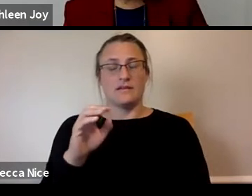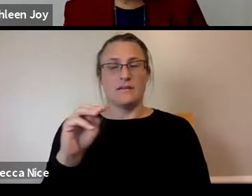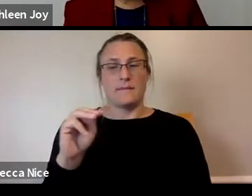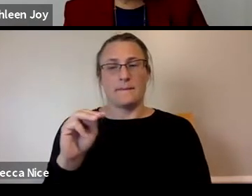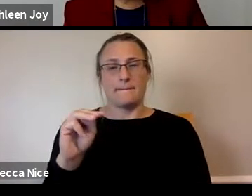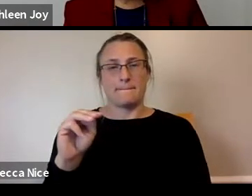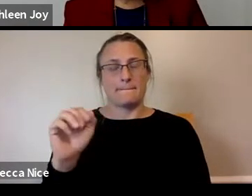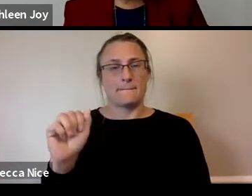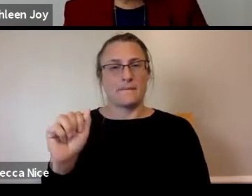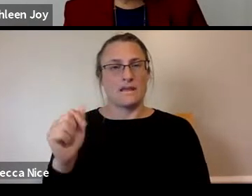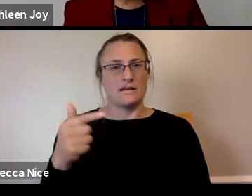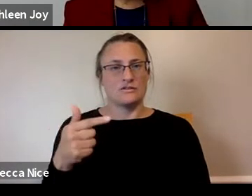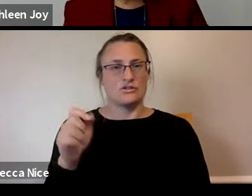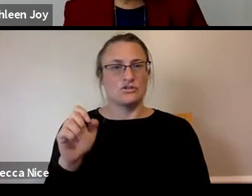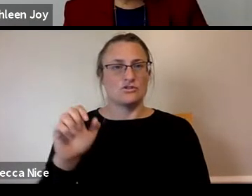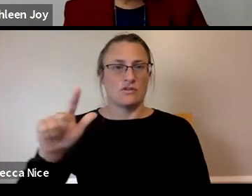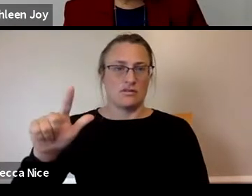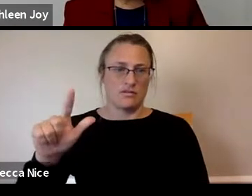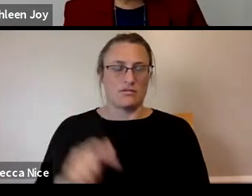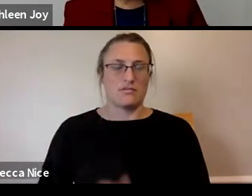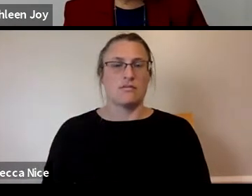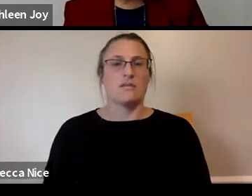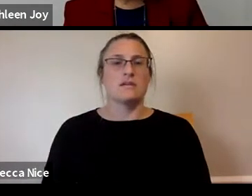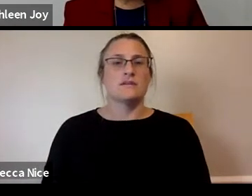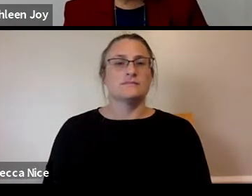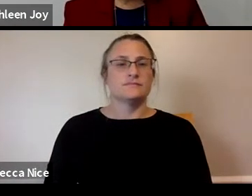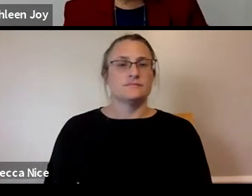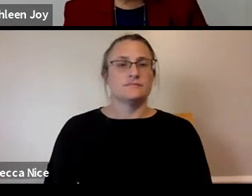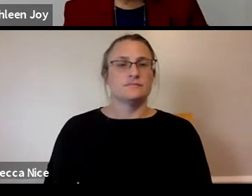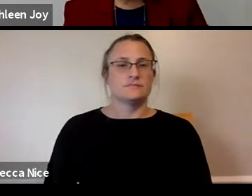Mary, Agel.